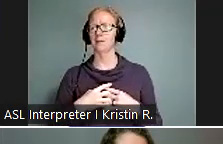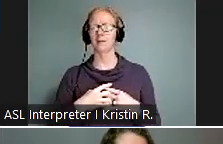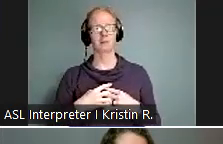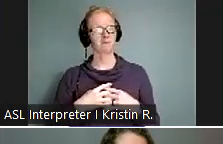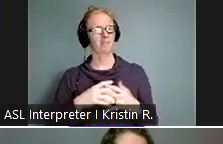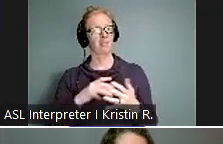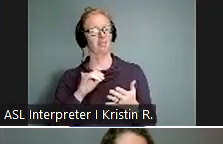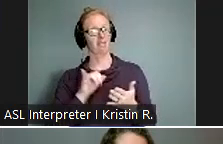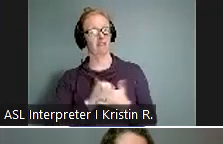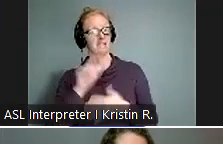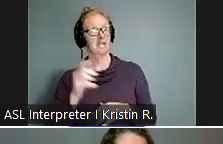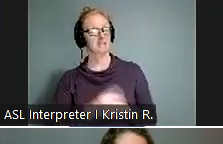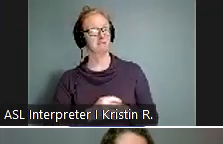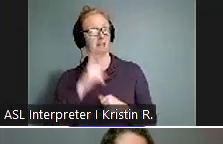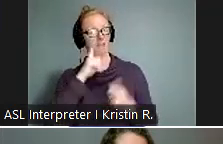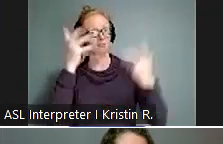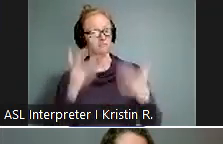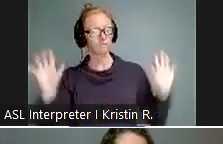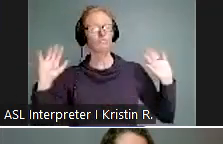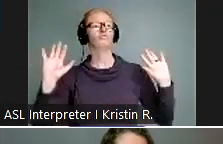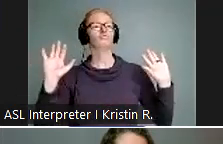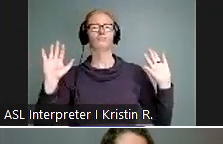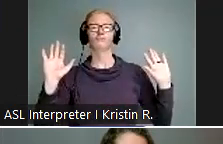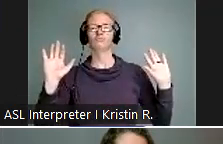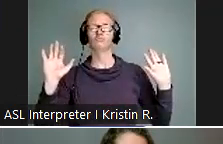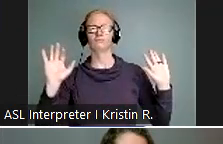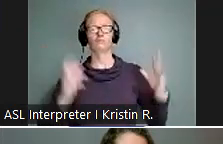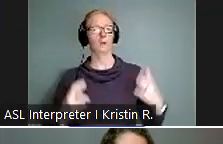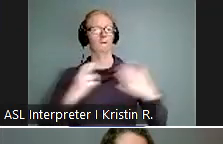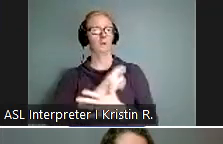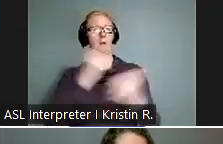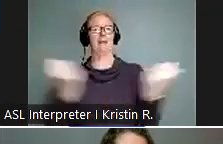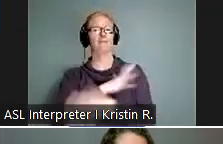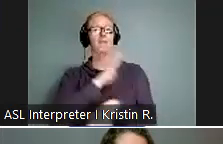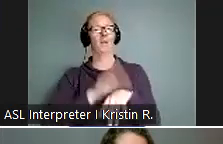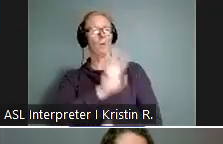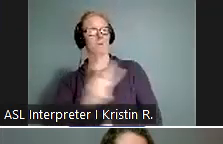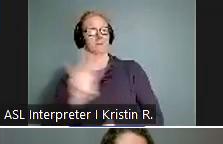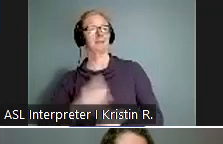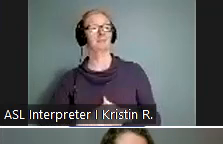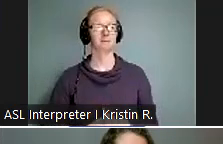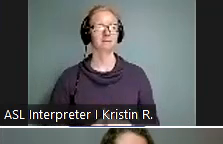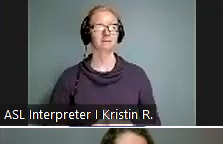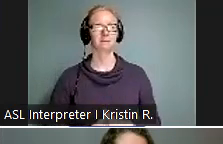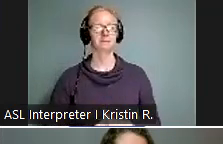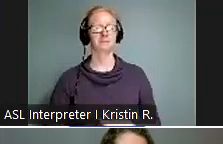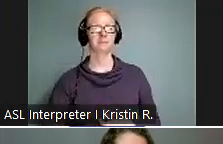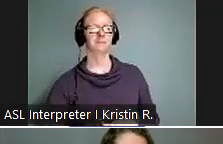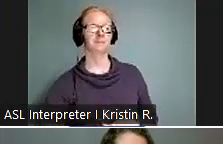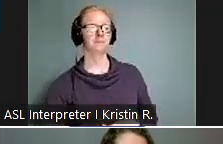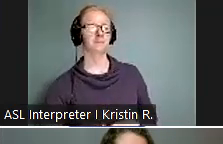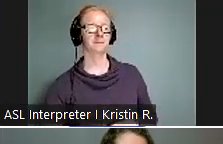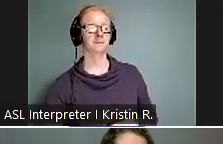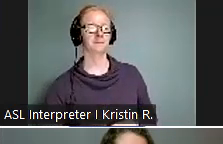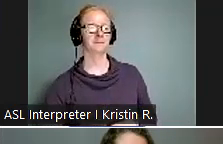that might be it. I think we've gone over our entire website. So what I'm going to do right